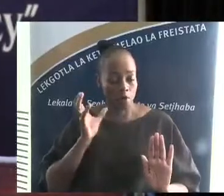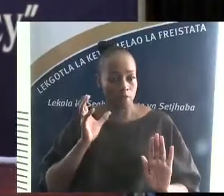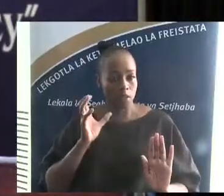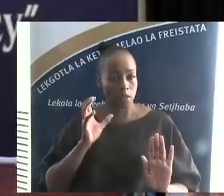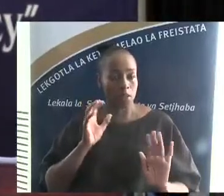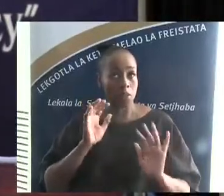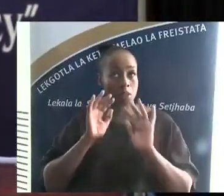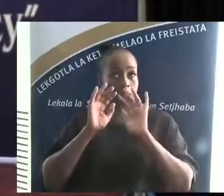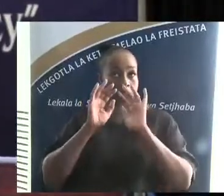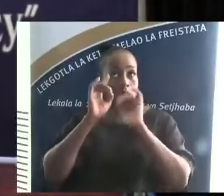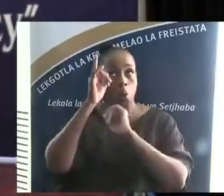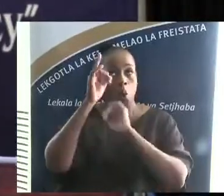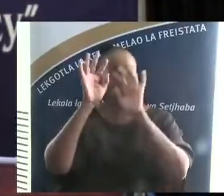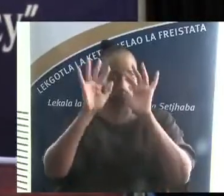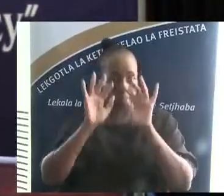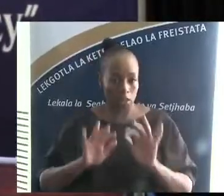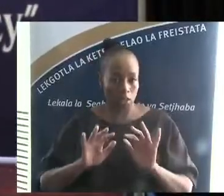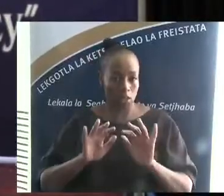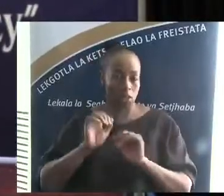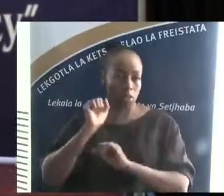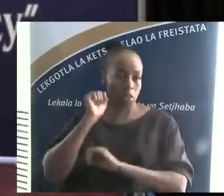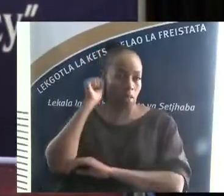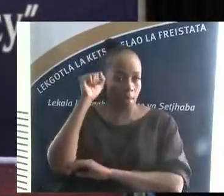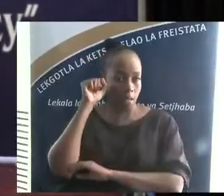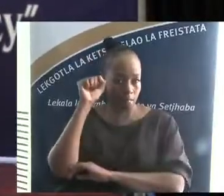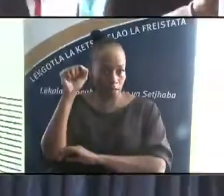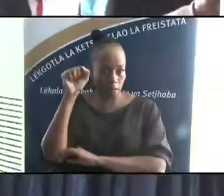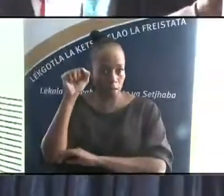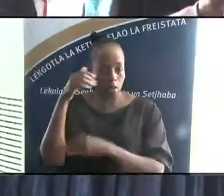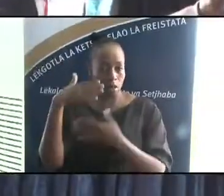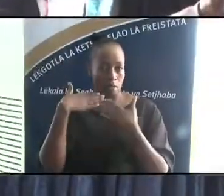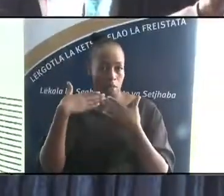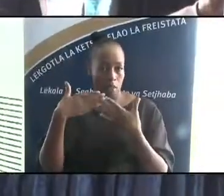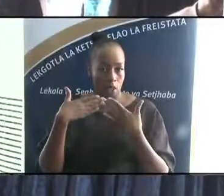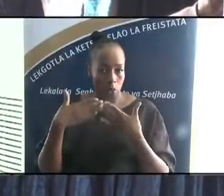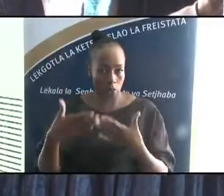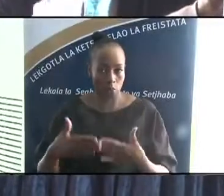God bless you all. Amandla. Thank you.